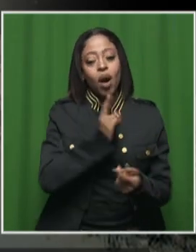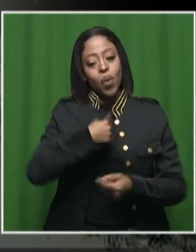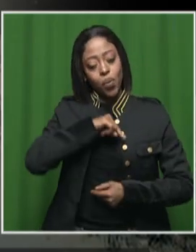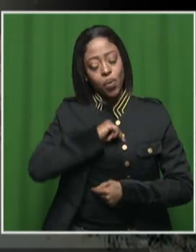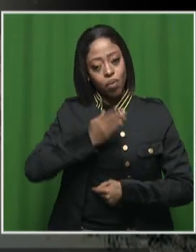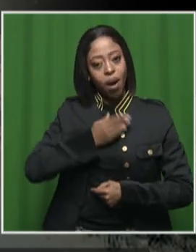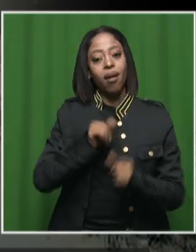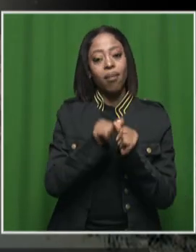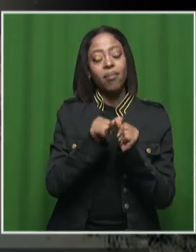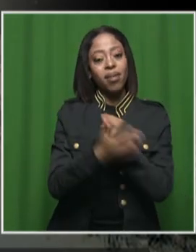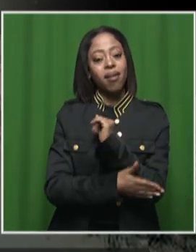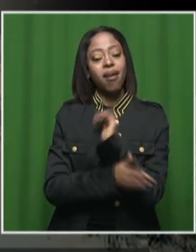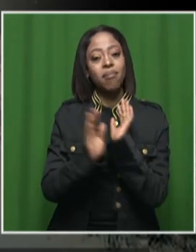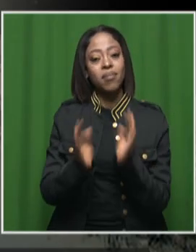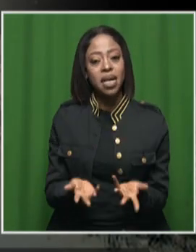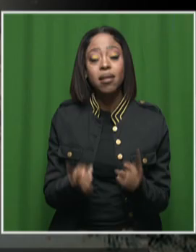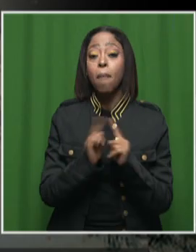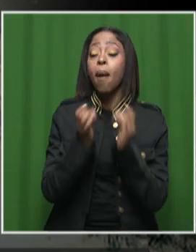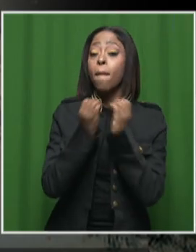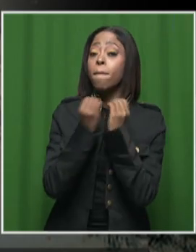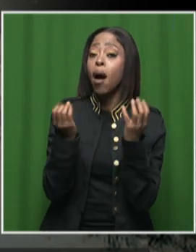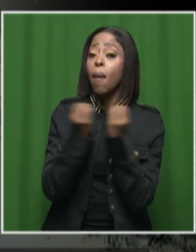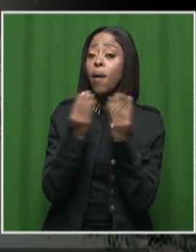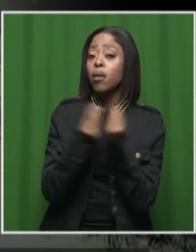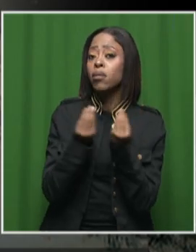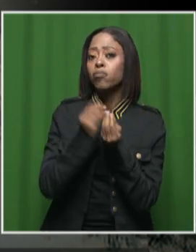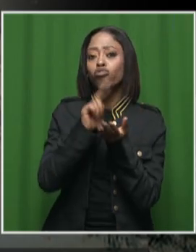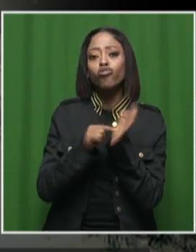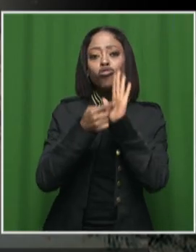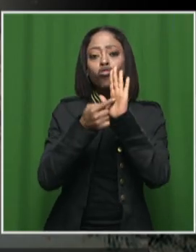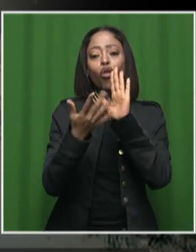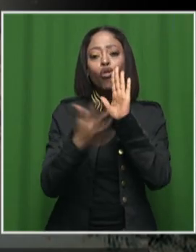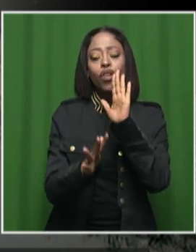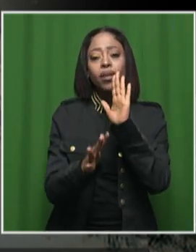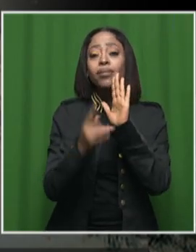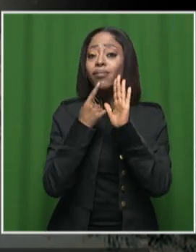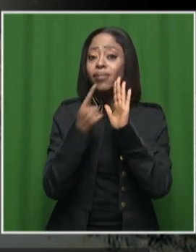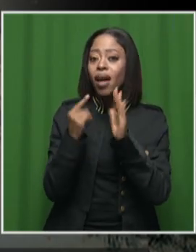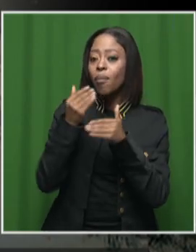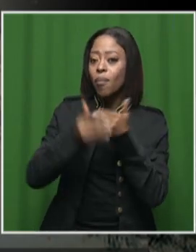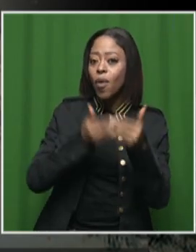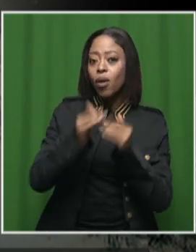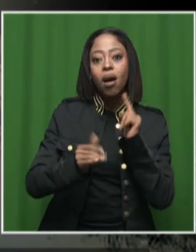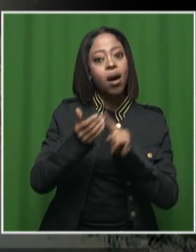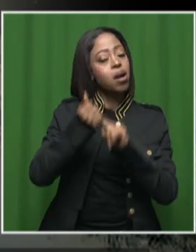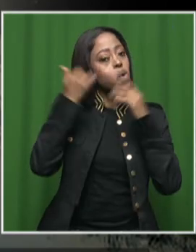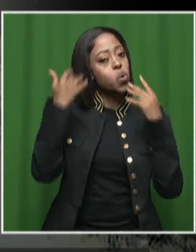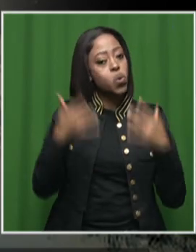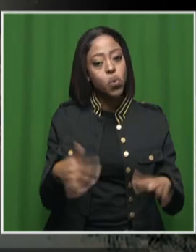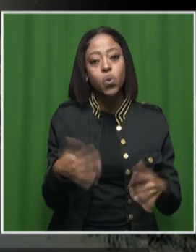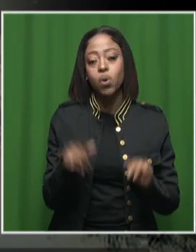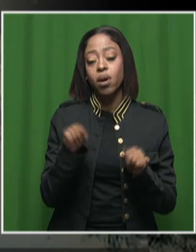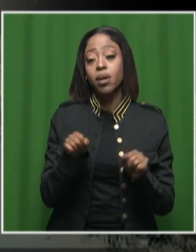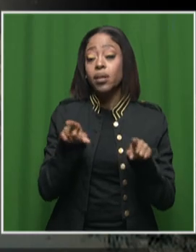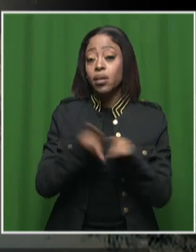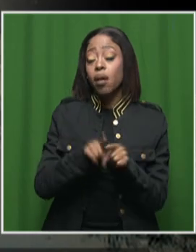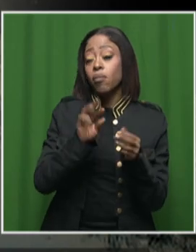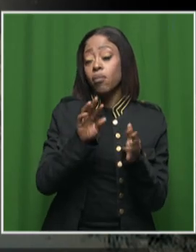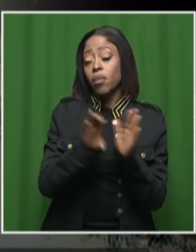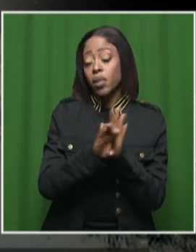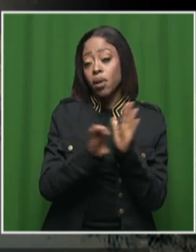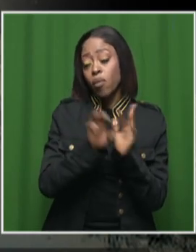and better country. But I think there's a number of indicators that show that a lot of progress has been achieved. I mean, when we look at, for